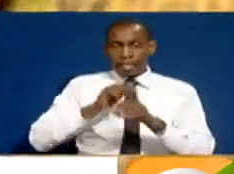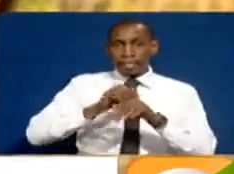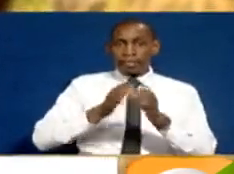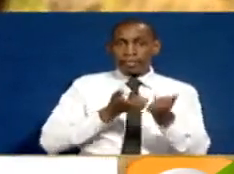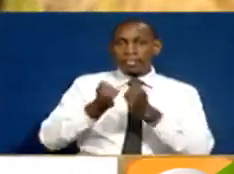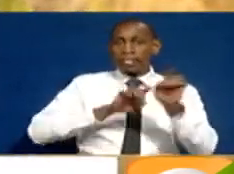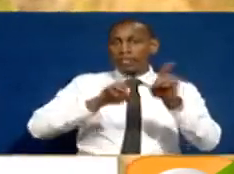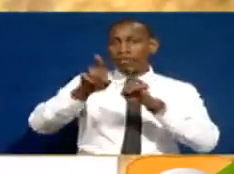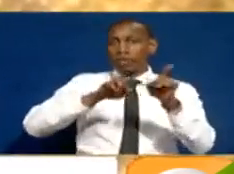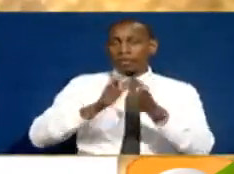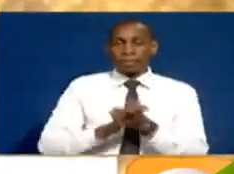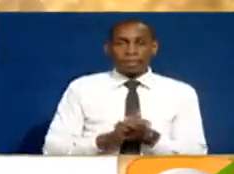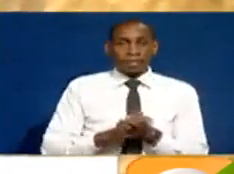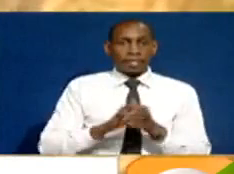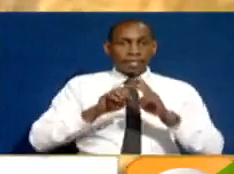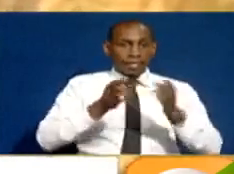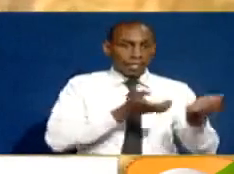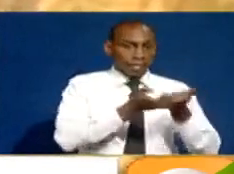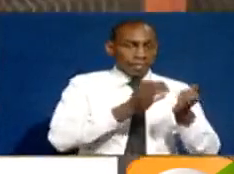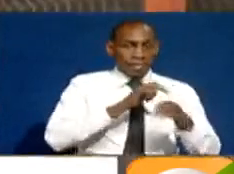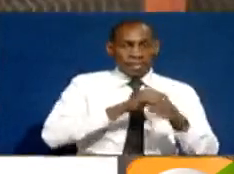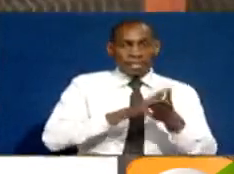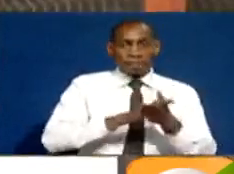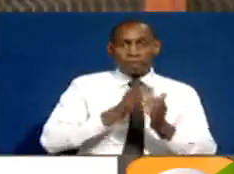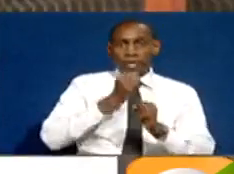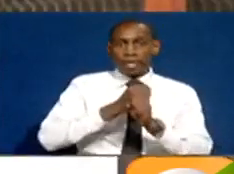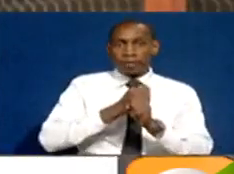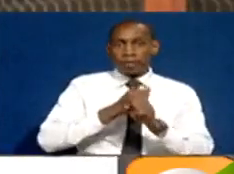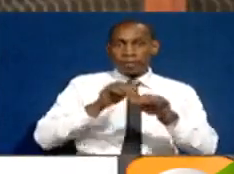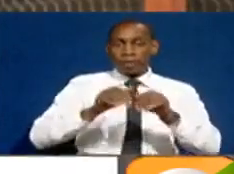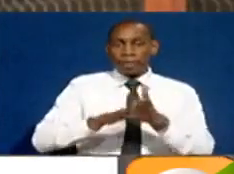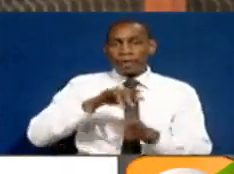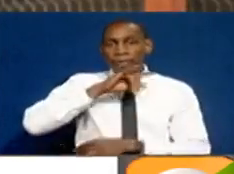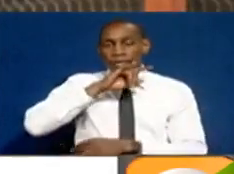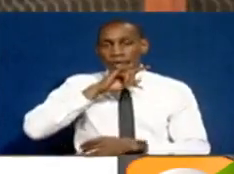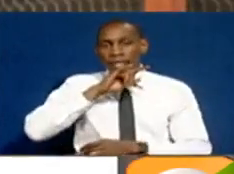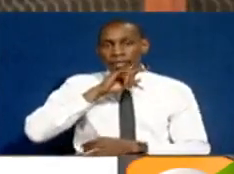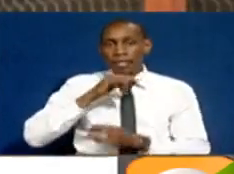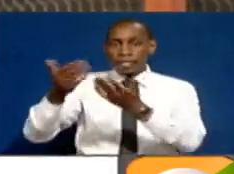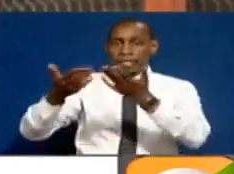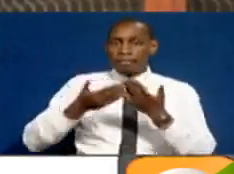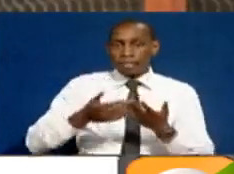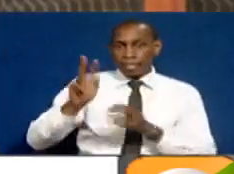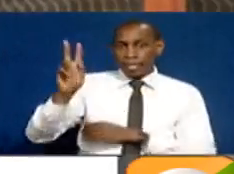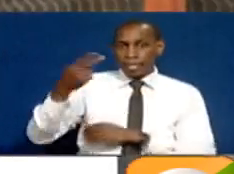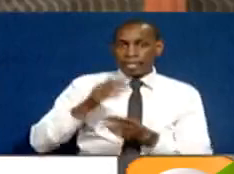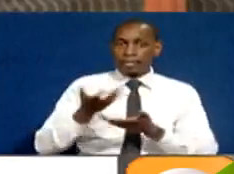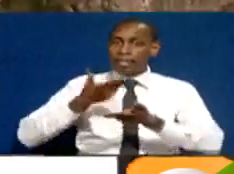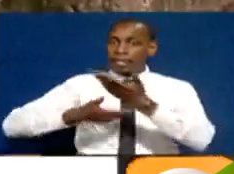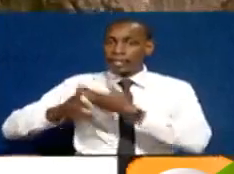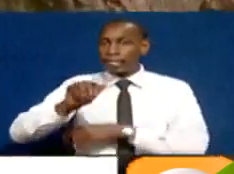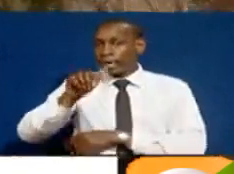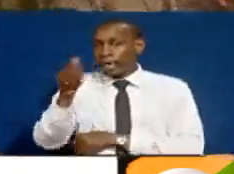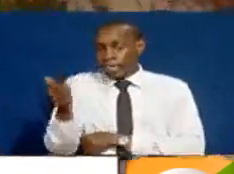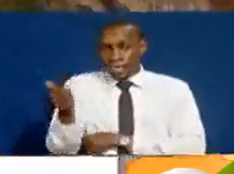her business trips. I started this when I was doing clothes farming in Uganda, buying clothes in Uganda, selling them in Kenya. But I happened to interact with a